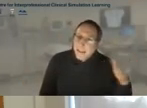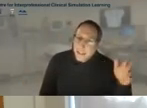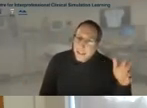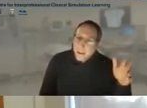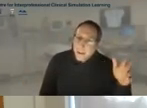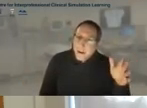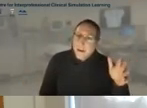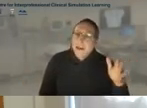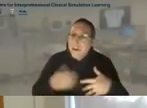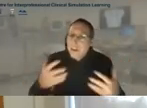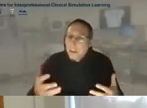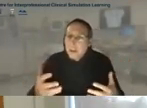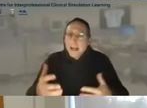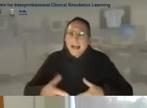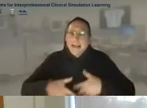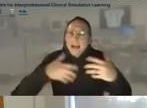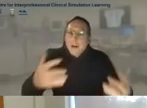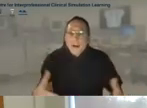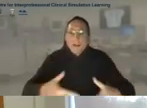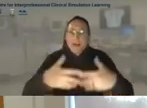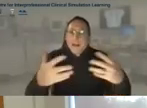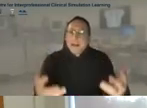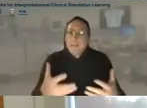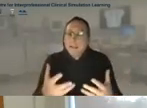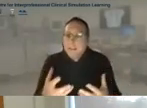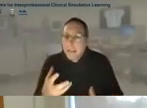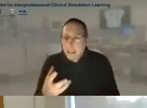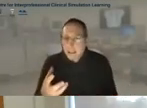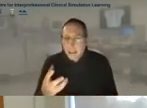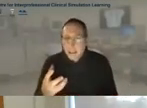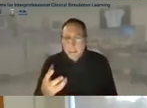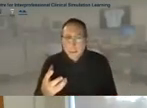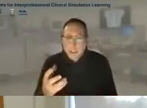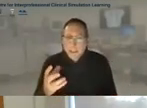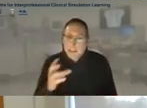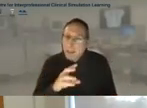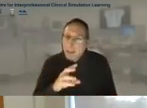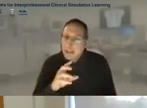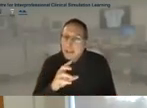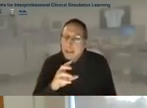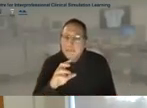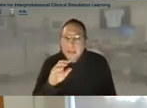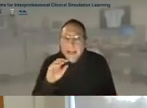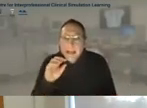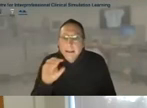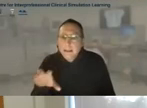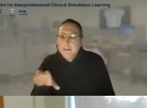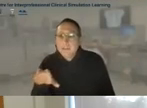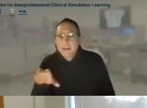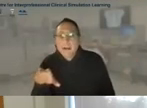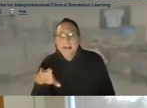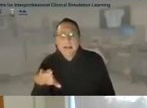in the video? Oh yeah, I remember. And now they can make these linkages between the simulation and the